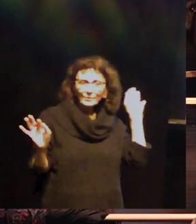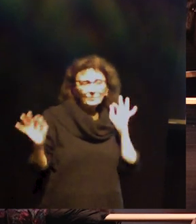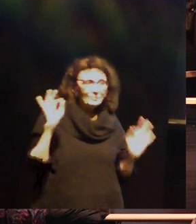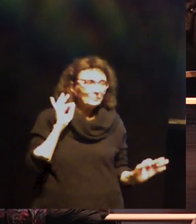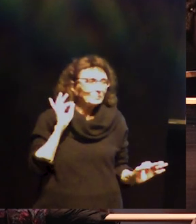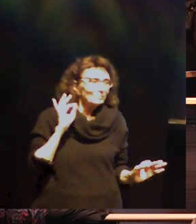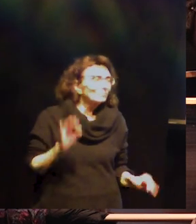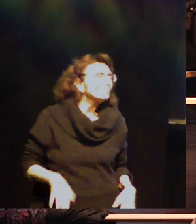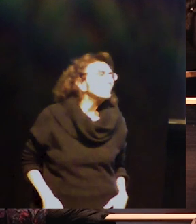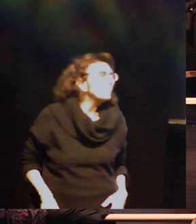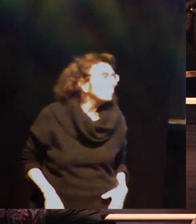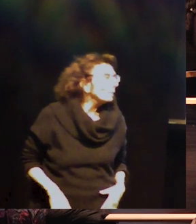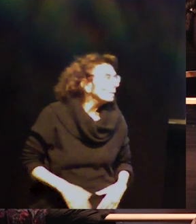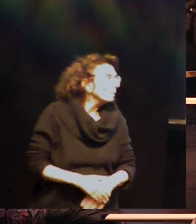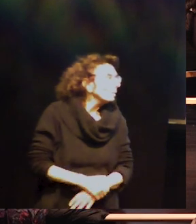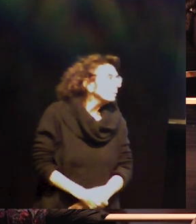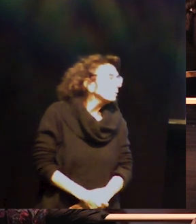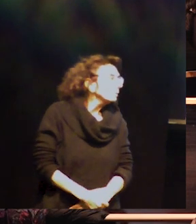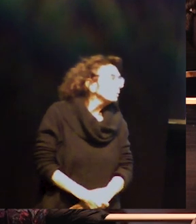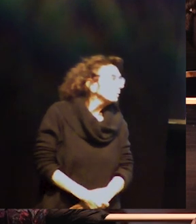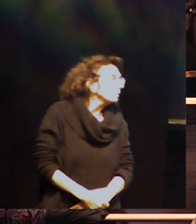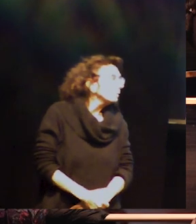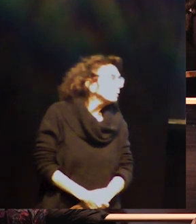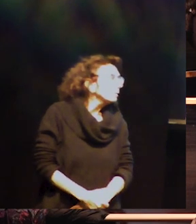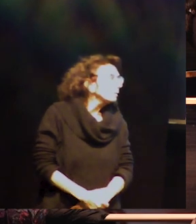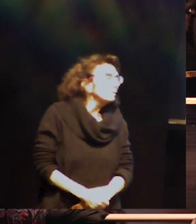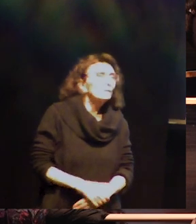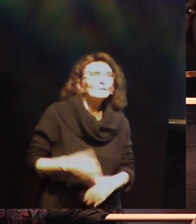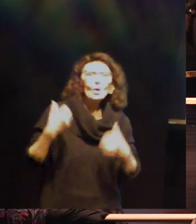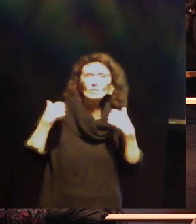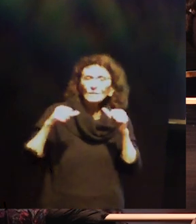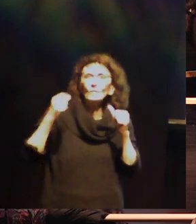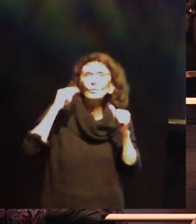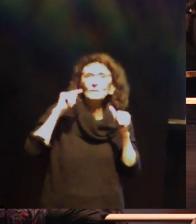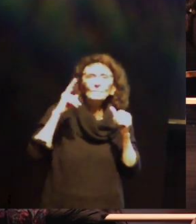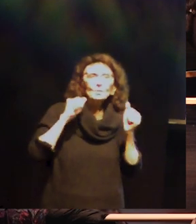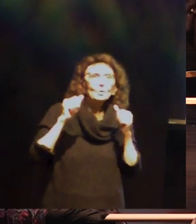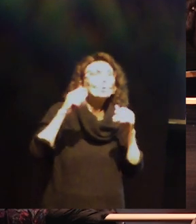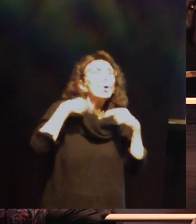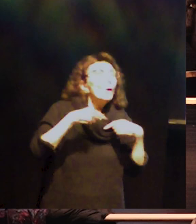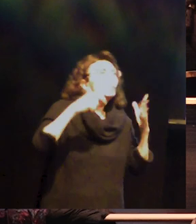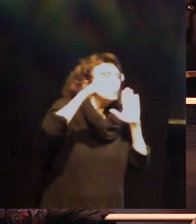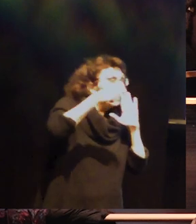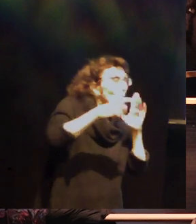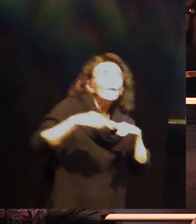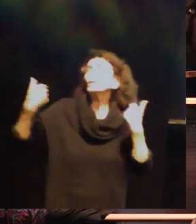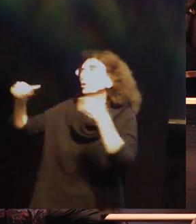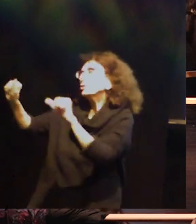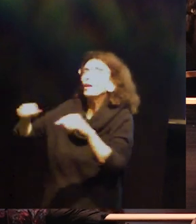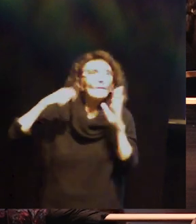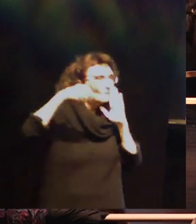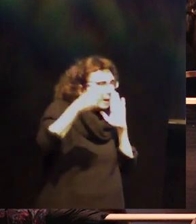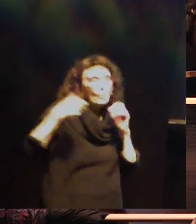gonna. What was she in? I don't know, but she was like auditioning for TV shows between our takes. Oh, you know? My goodness. She's like, okay.